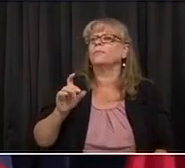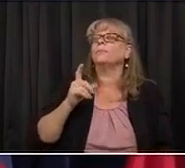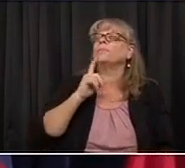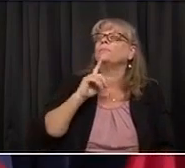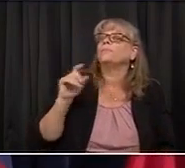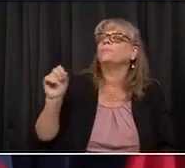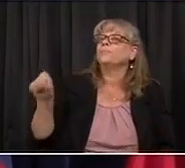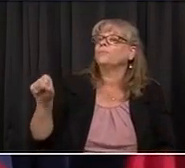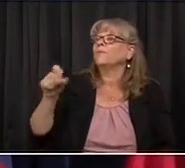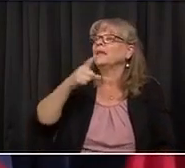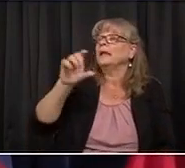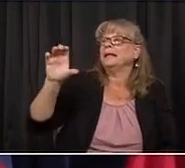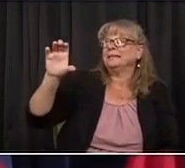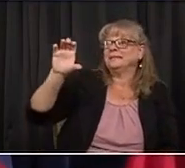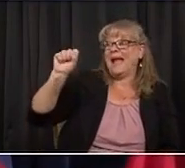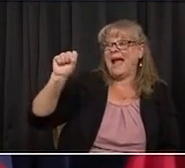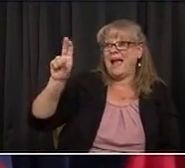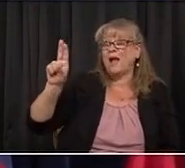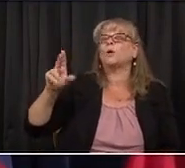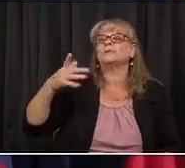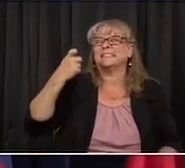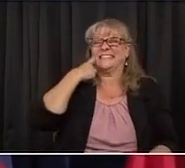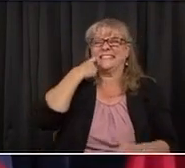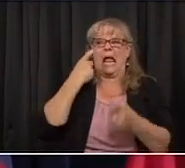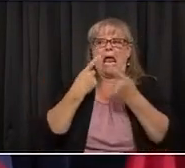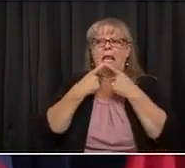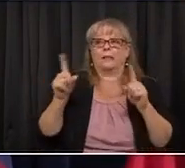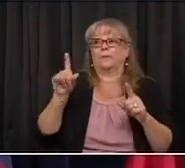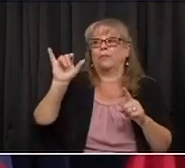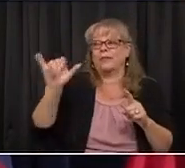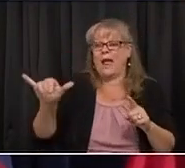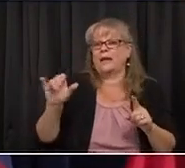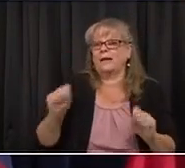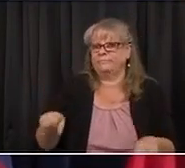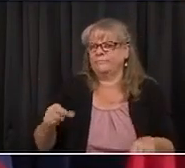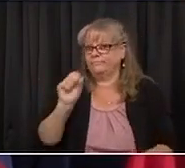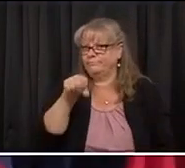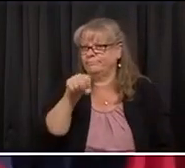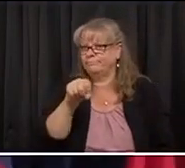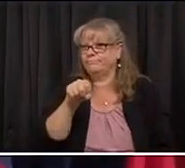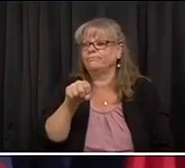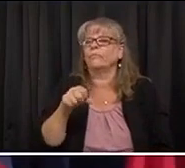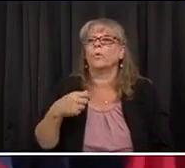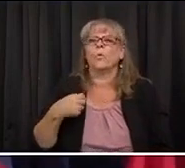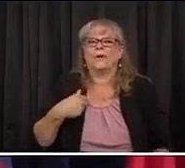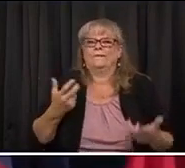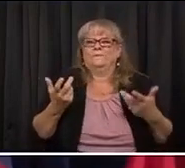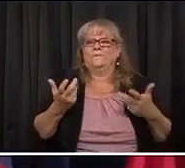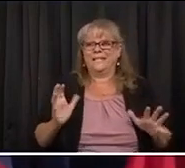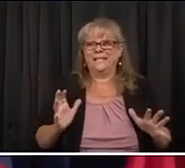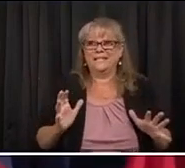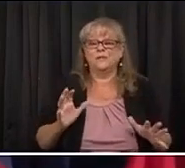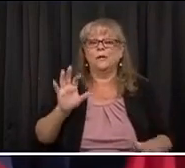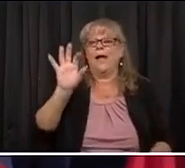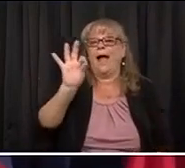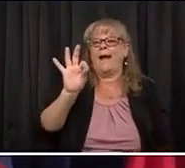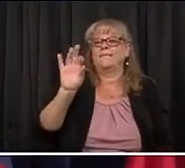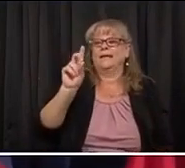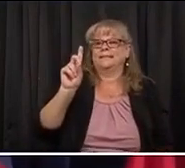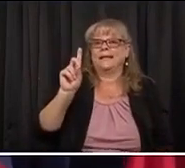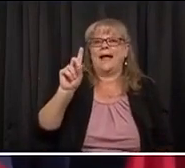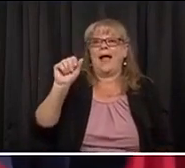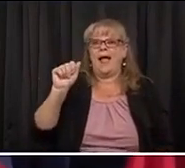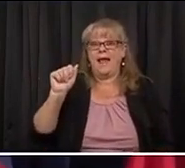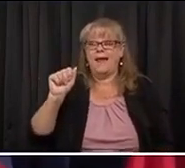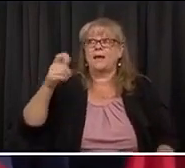always, it's theirs to announce, not ours. What we're announcing is that we have got the authority from the FDA to validate it and use